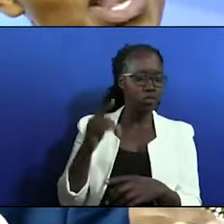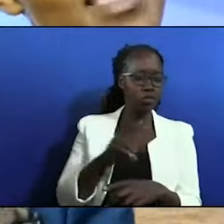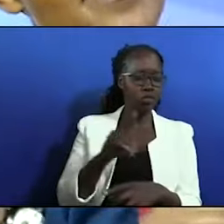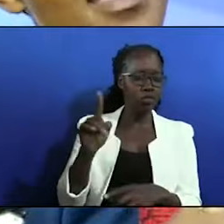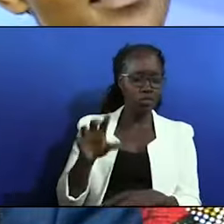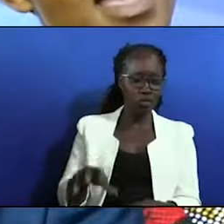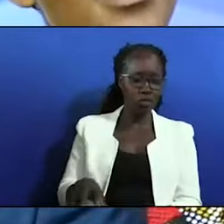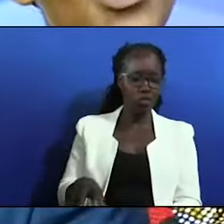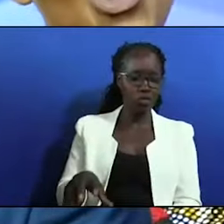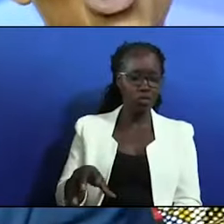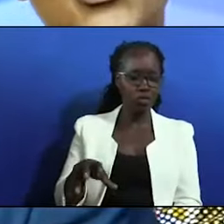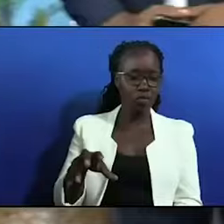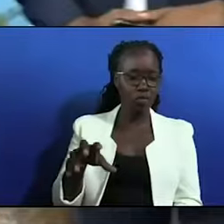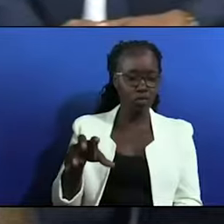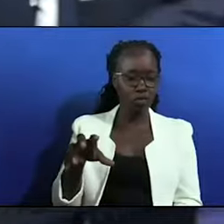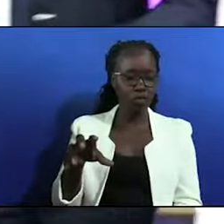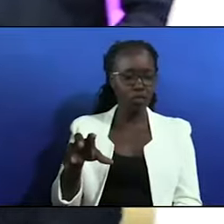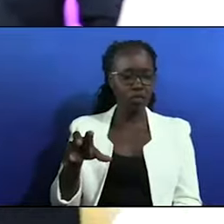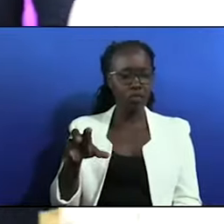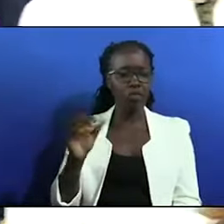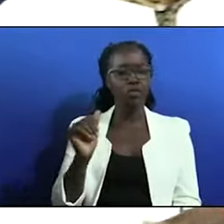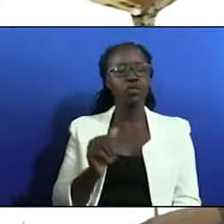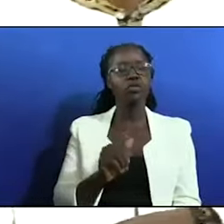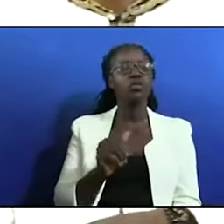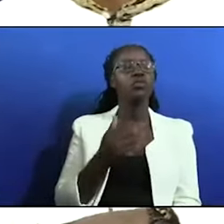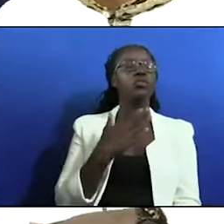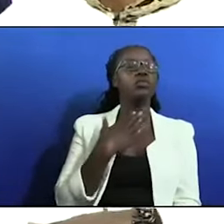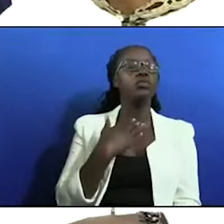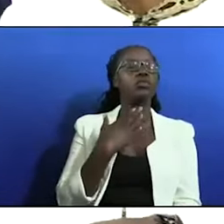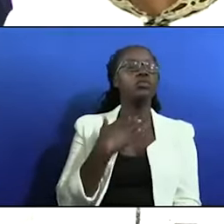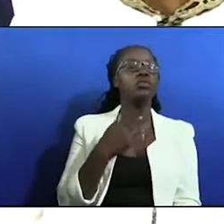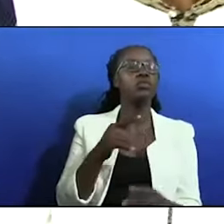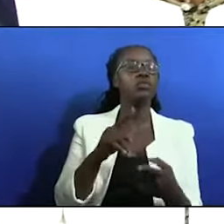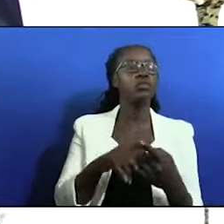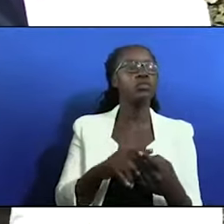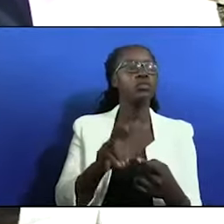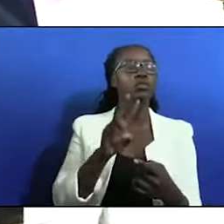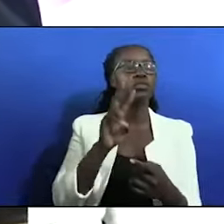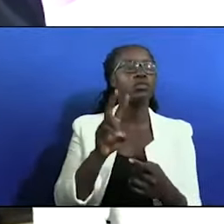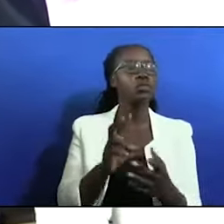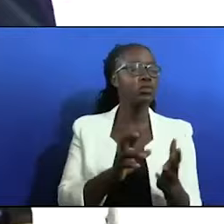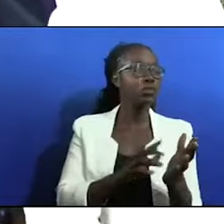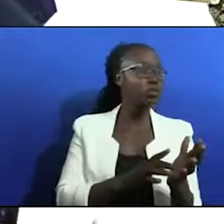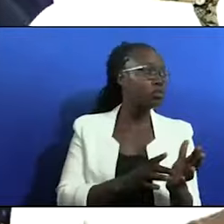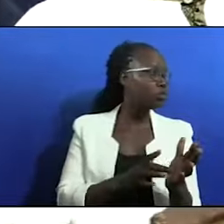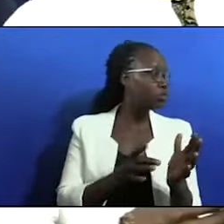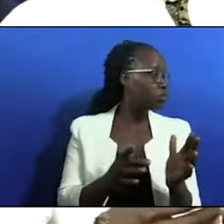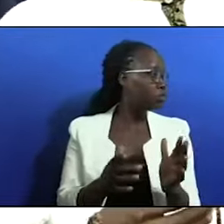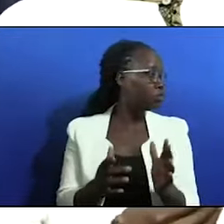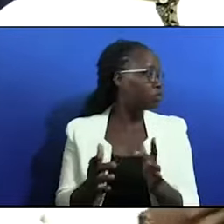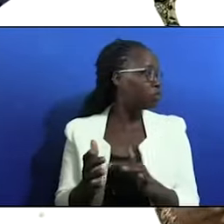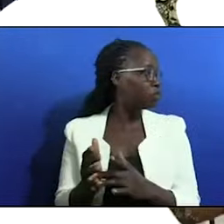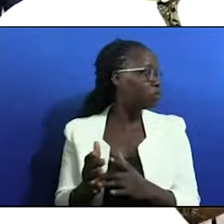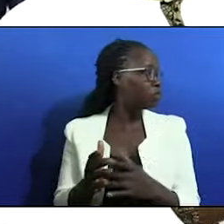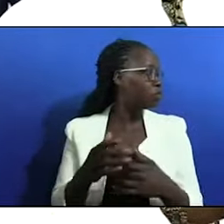Kama yule Zakayo, unake usana ya kumtafuta Yesu.